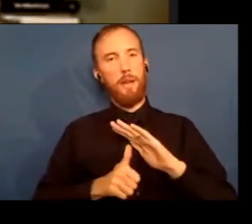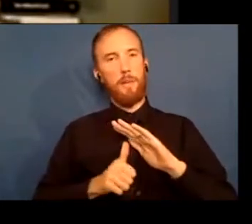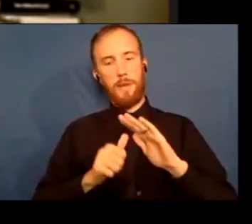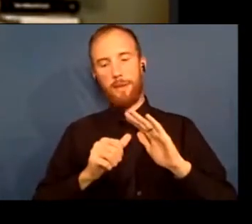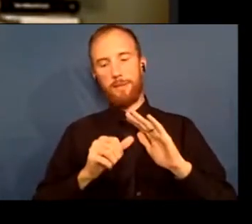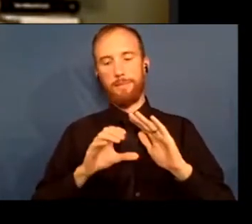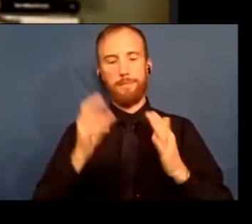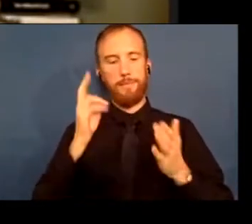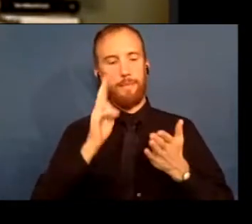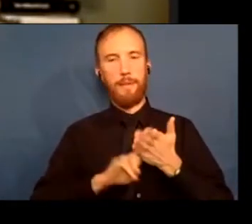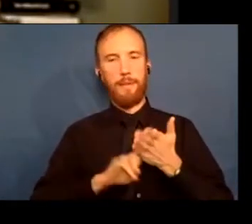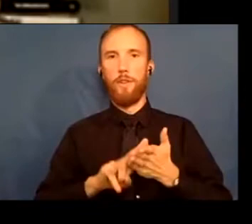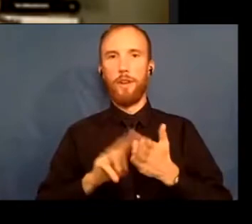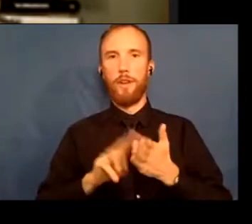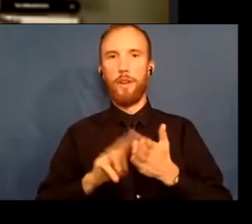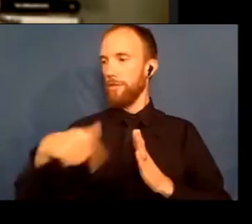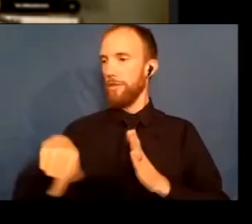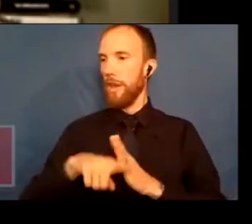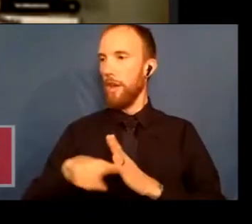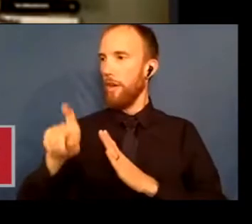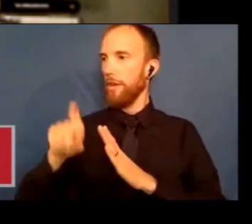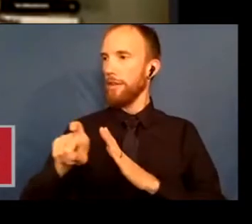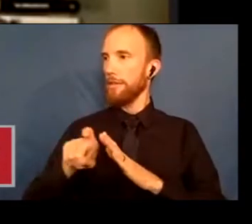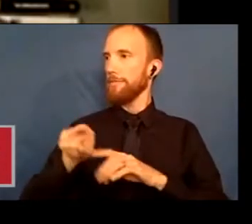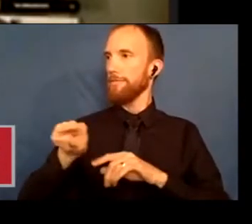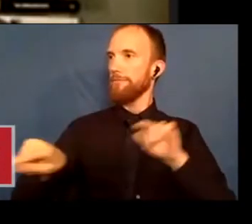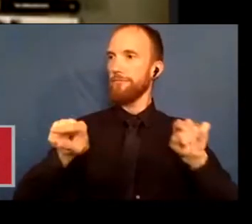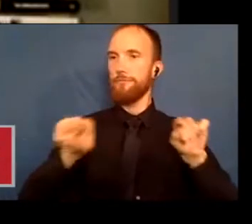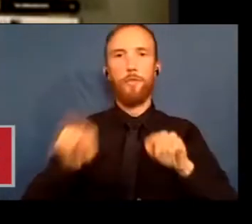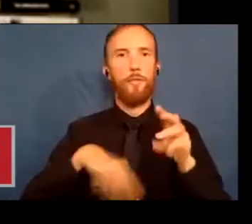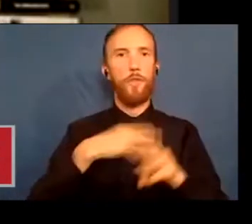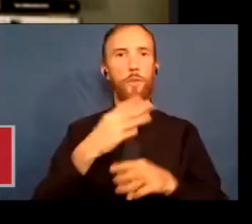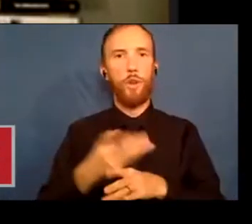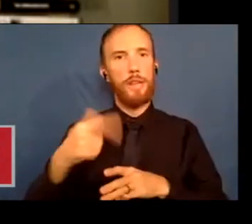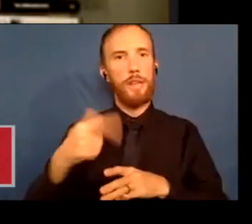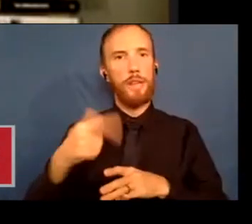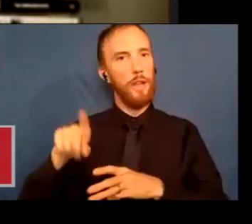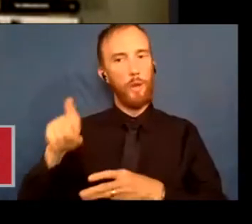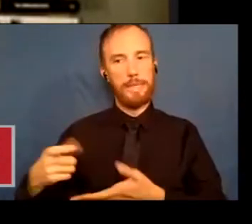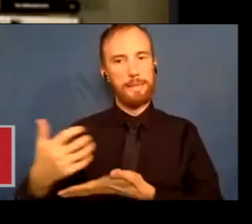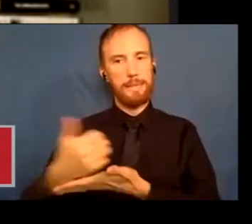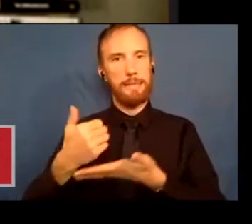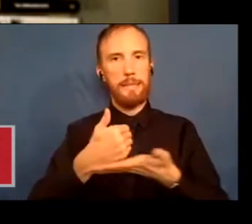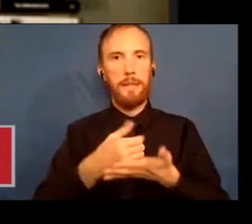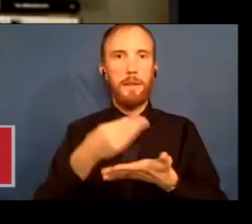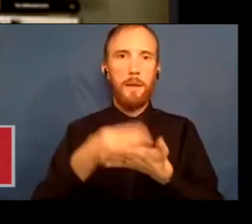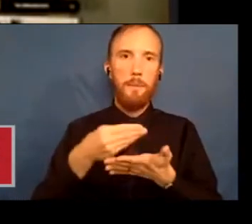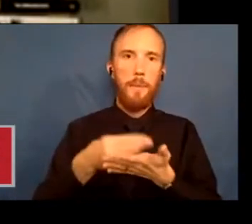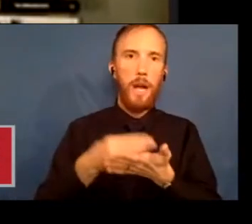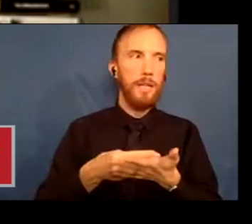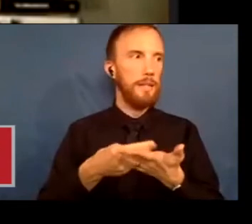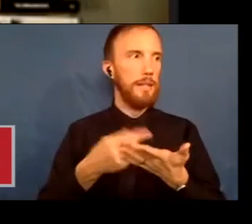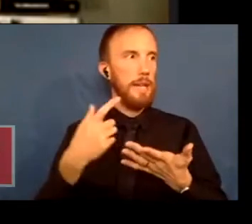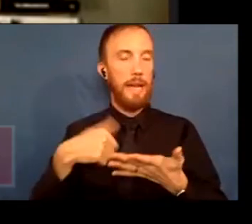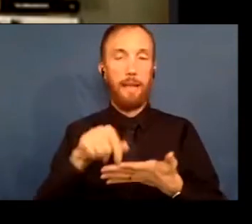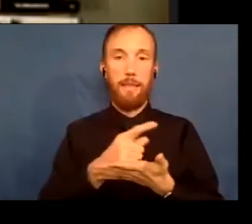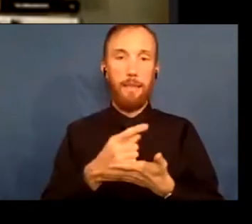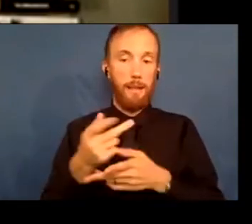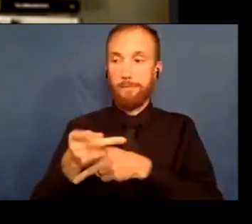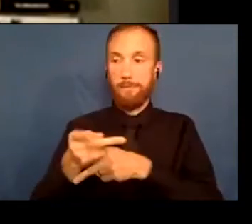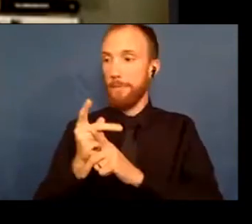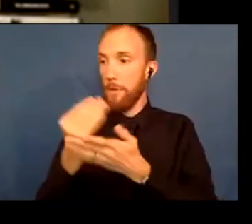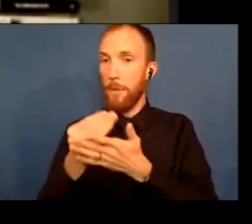raise the financing, the investment. And they take the risk, whether it's in Sri Lanka or Malaysia, whether it's